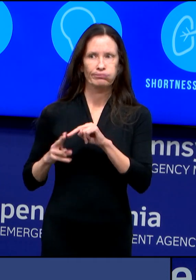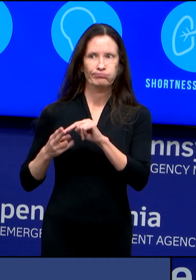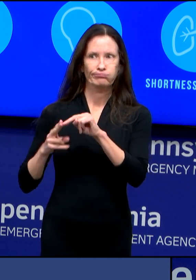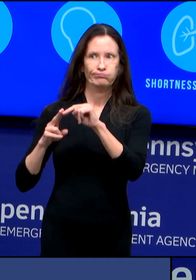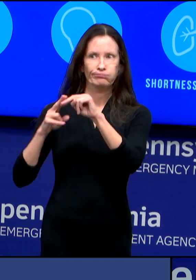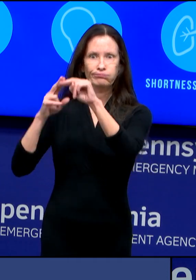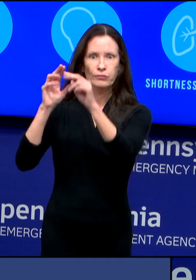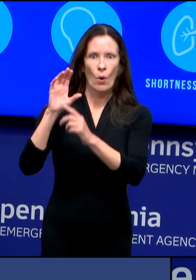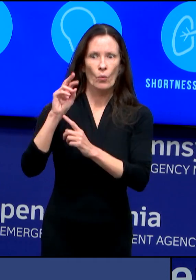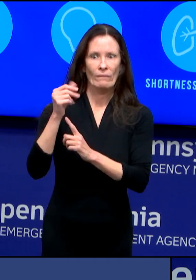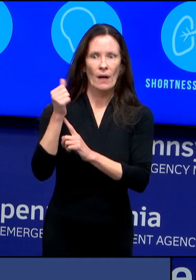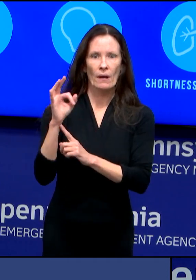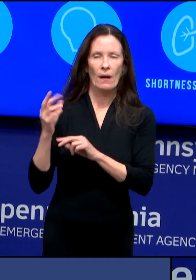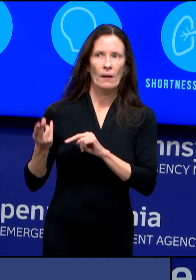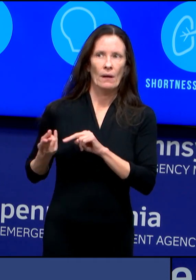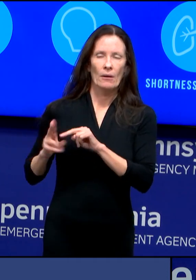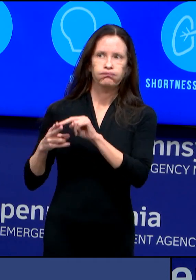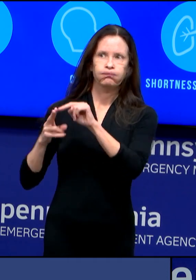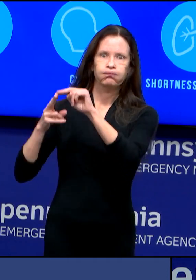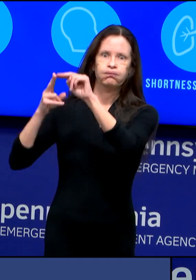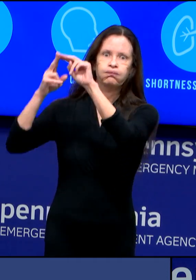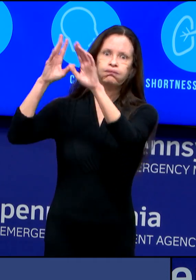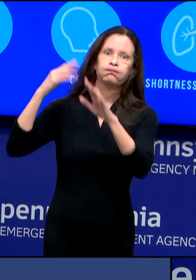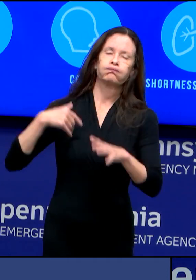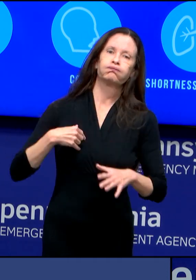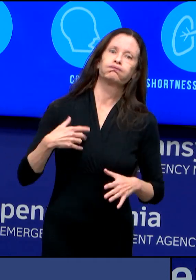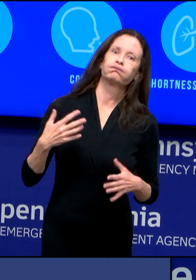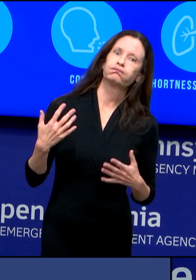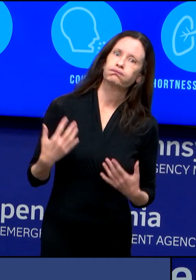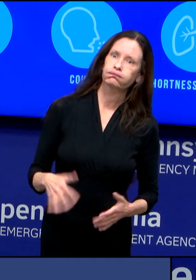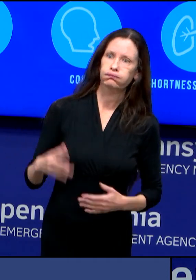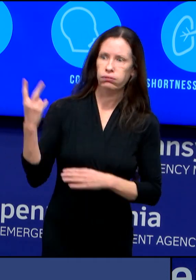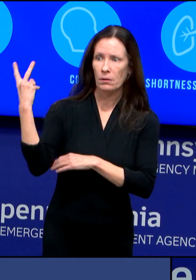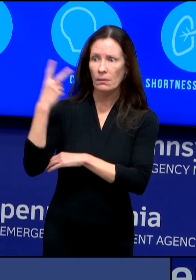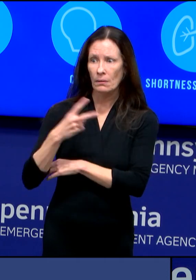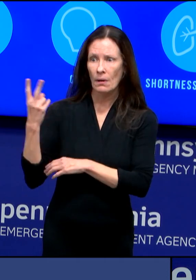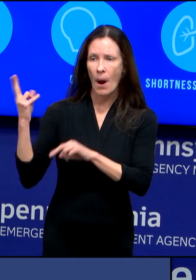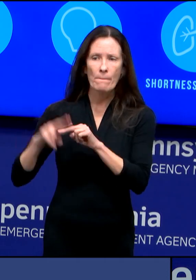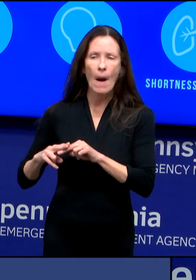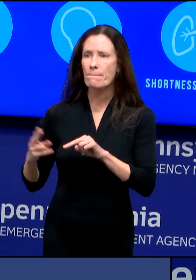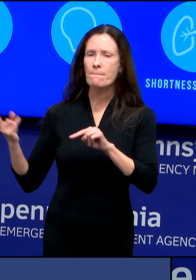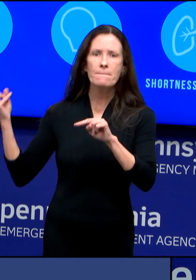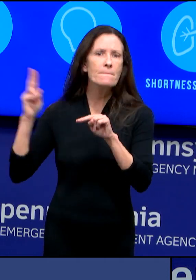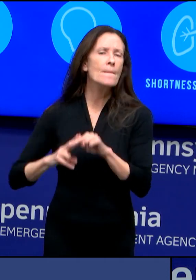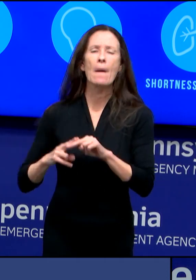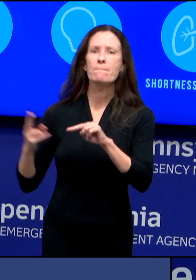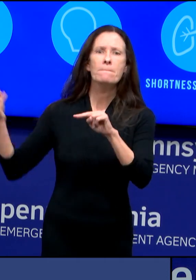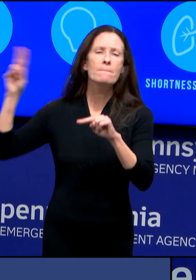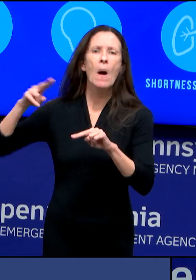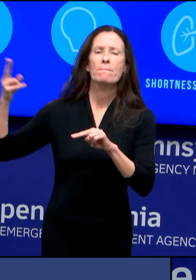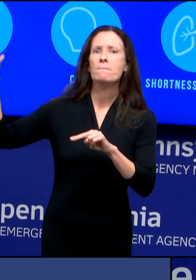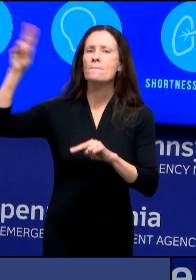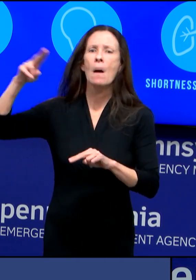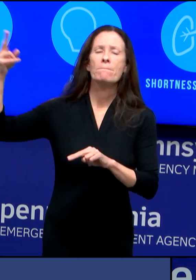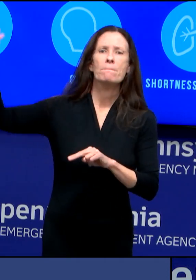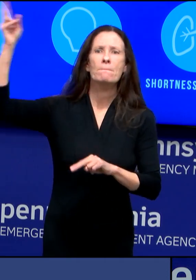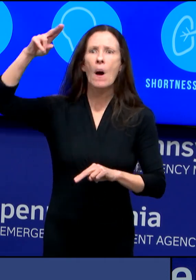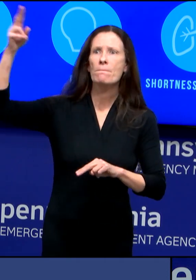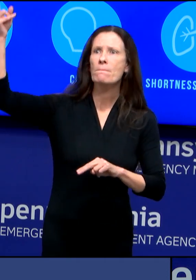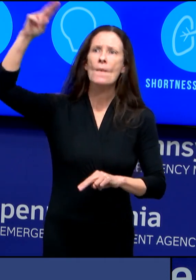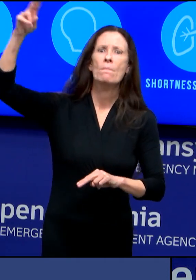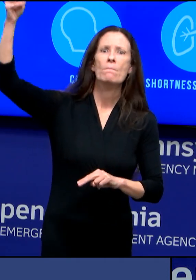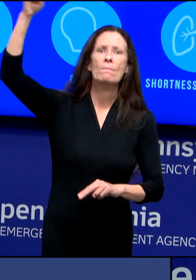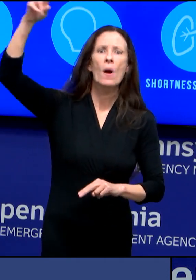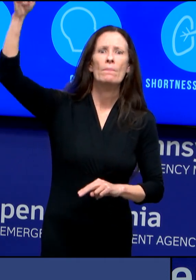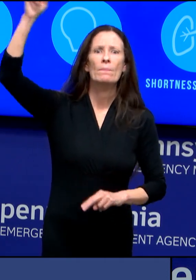about, every approximately 2 days, it is doubling. That is going up in a straight line, as it has